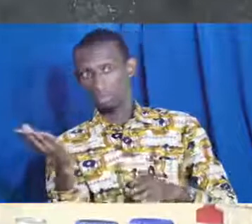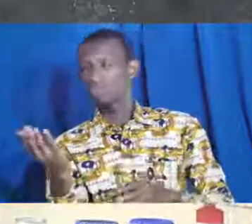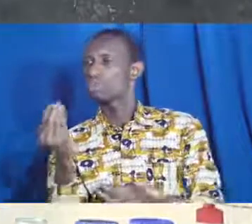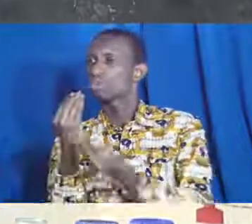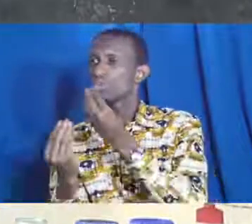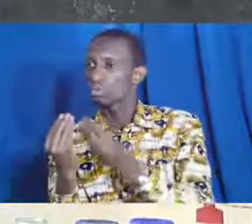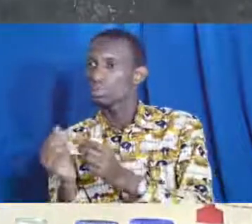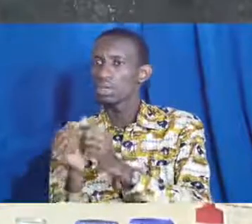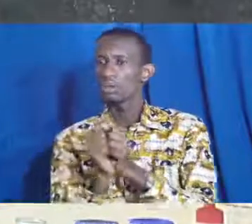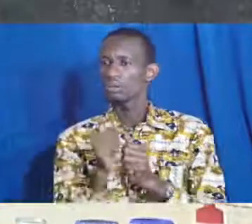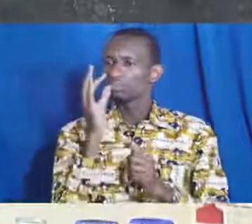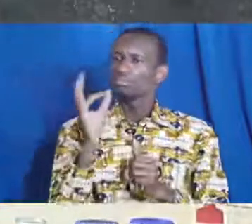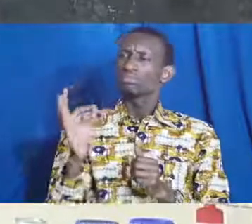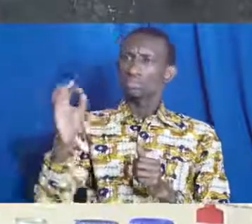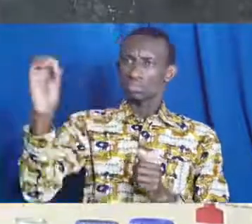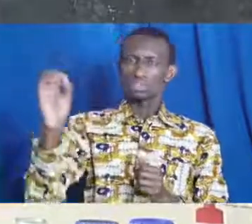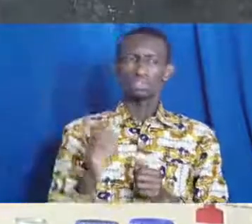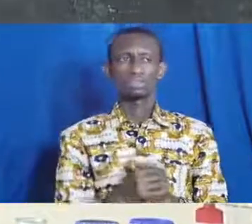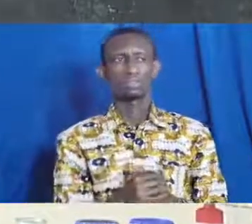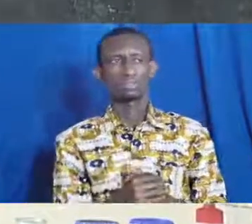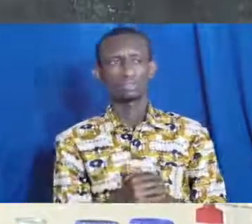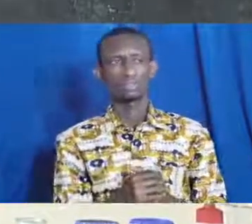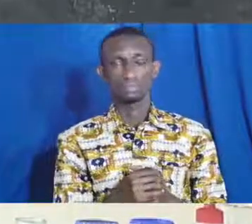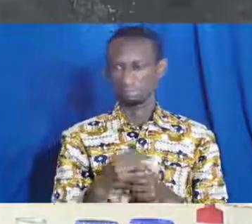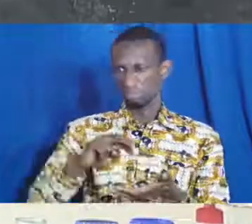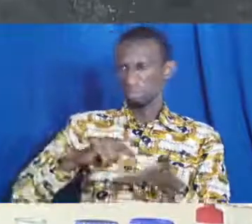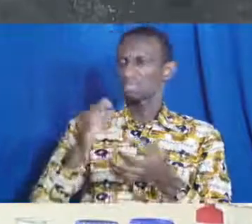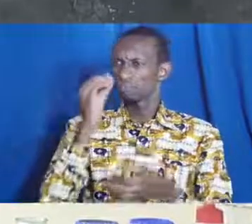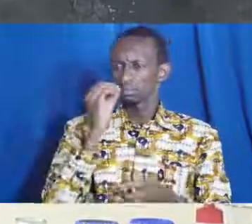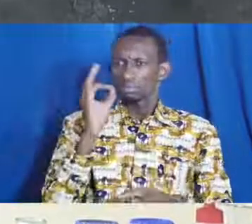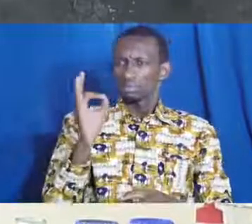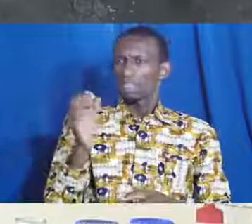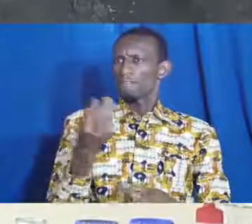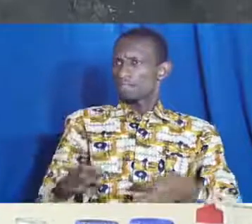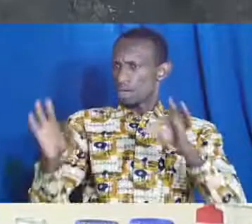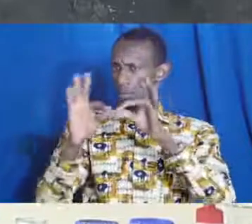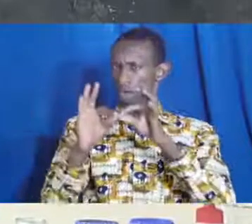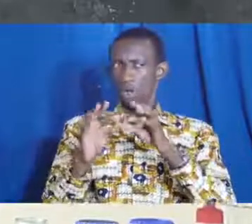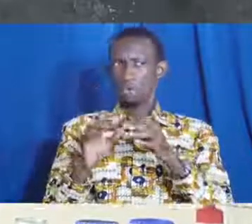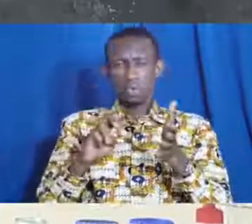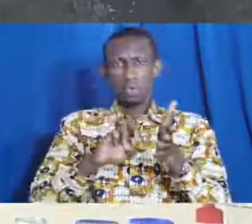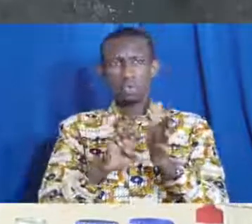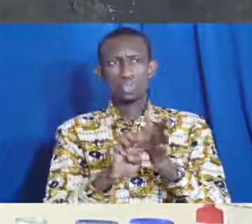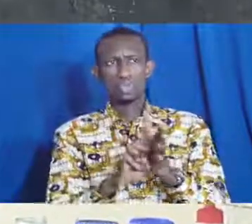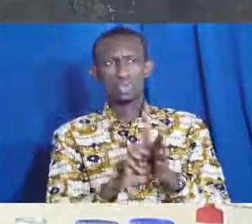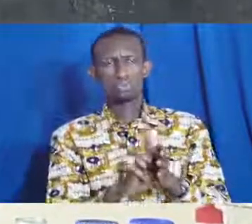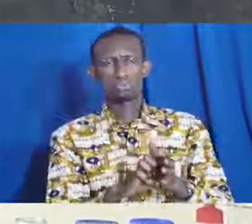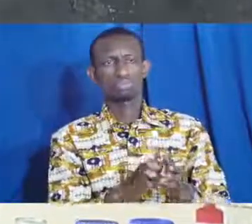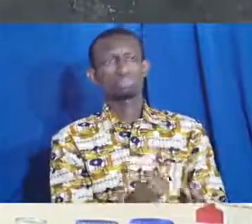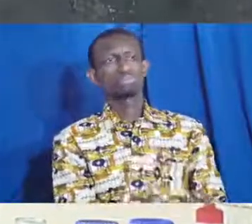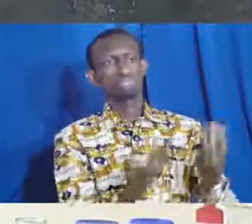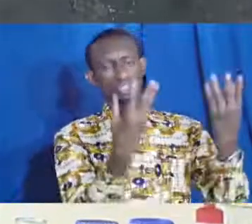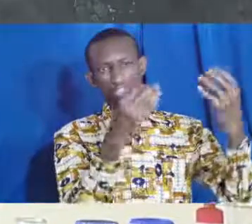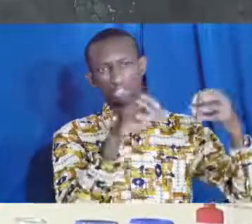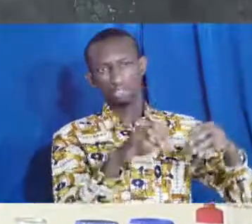very important. So that means the plants that we see outside there are responsible for